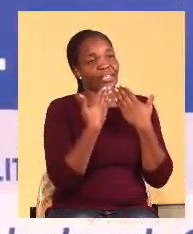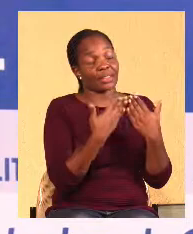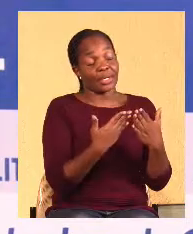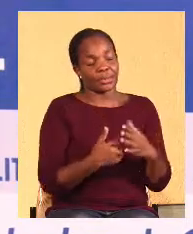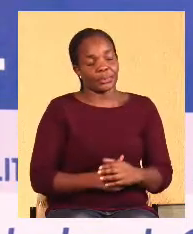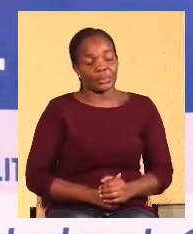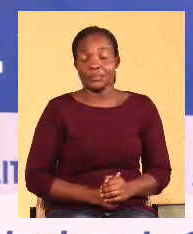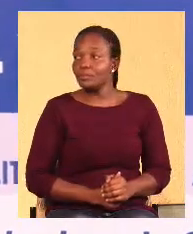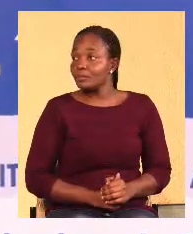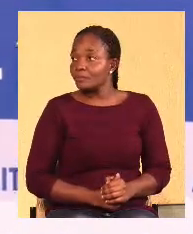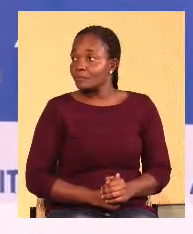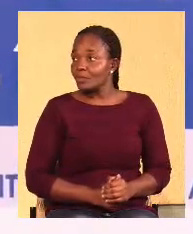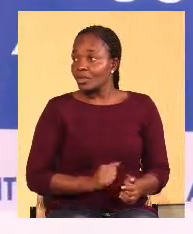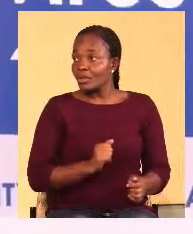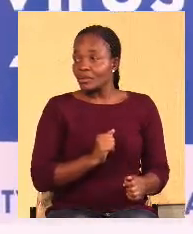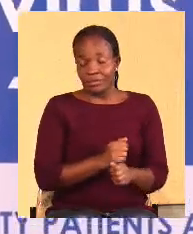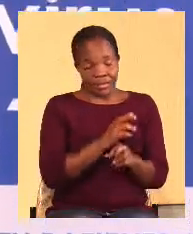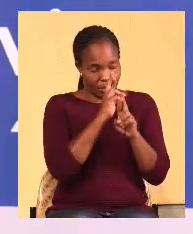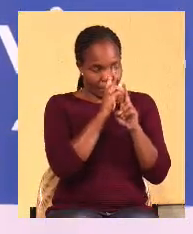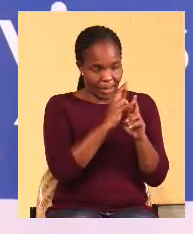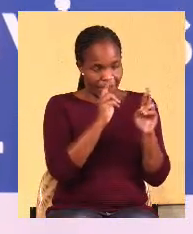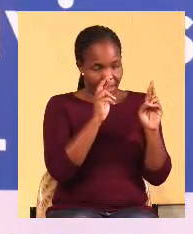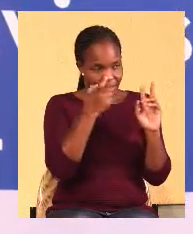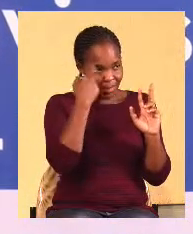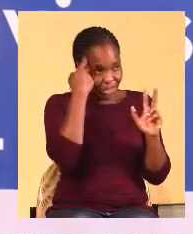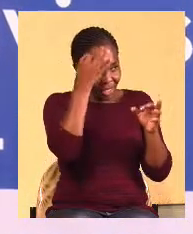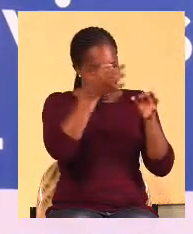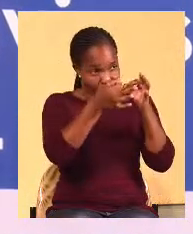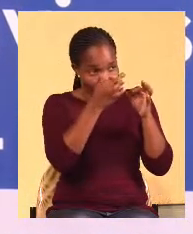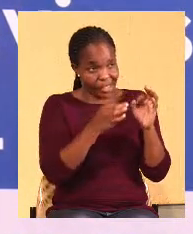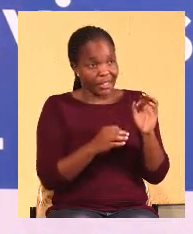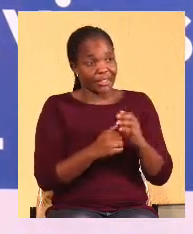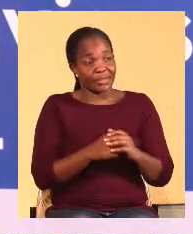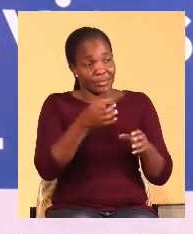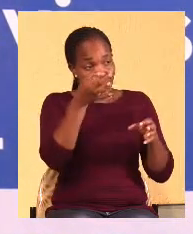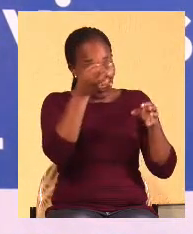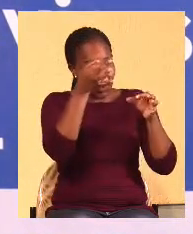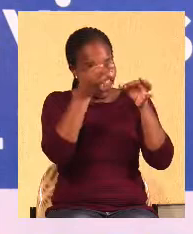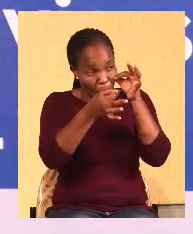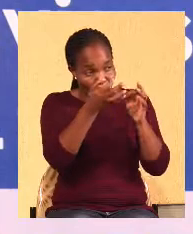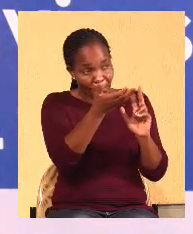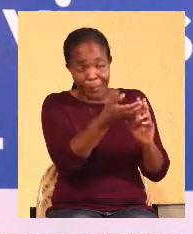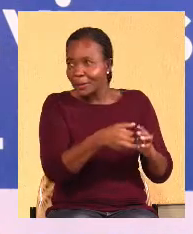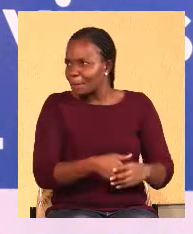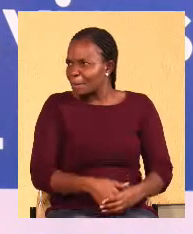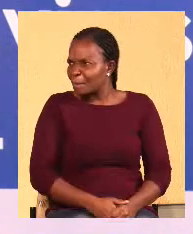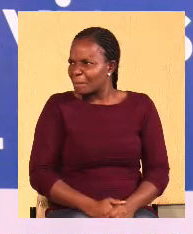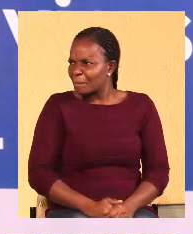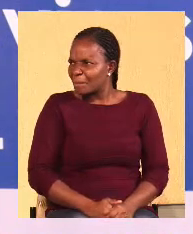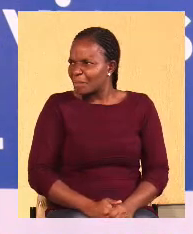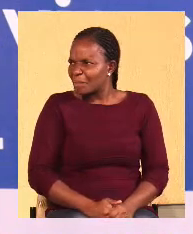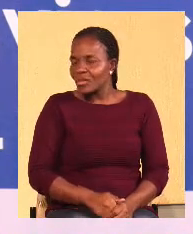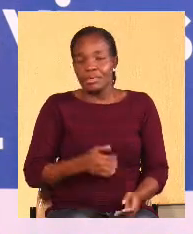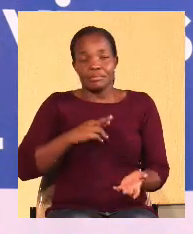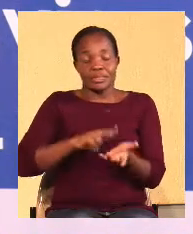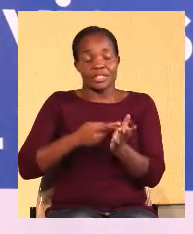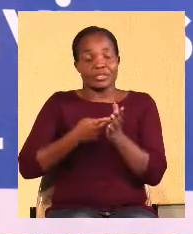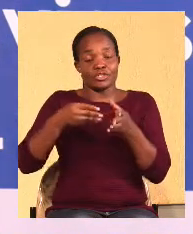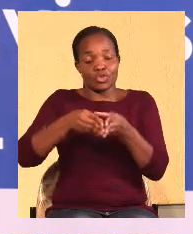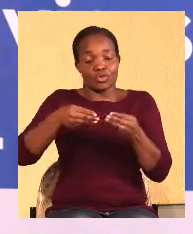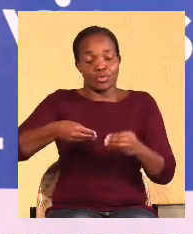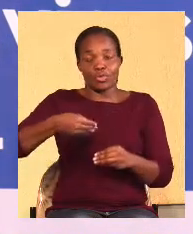to recognize Honorable Minister of Justice, Honorable Attorney General. I'm Pancho Mulongeni, representing the Namibian. I